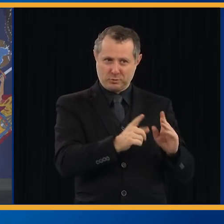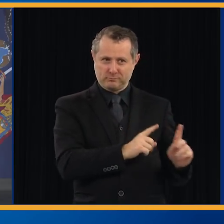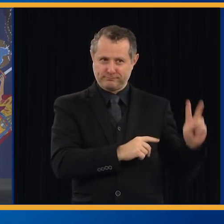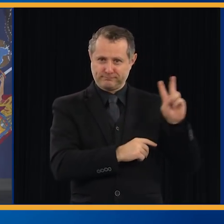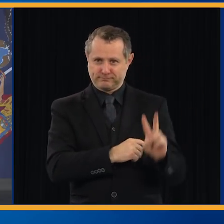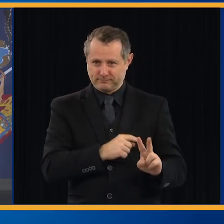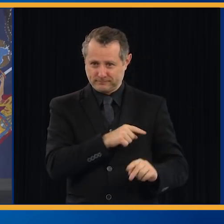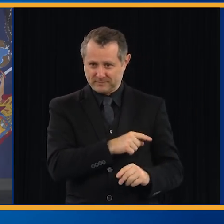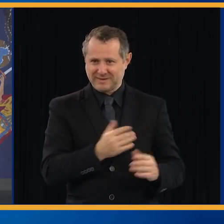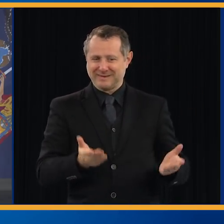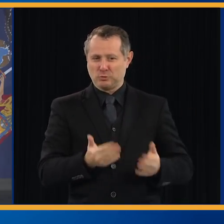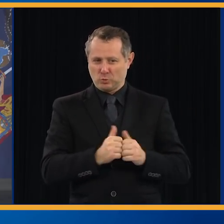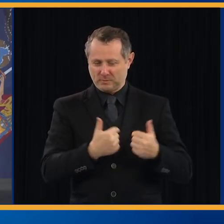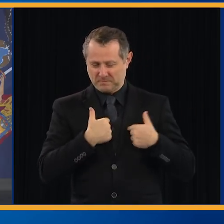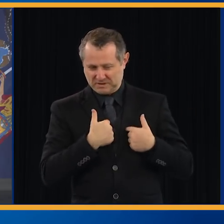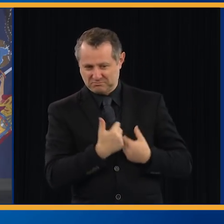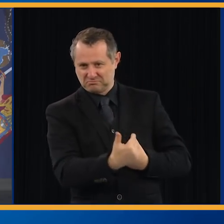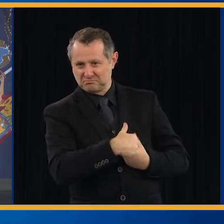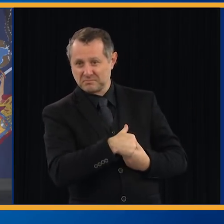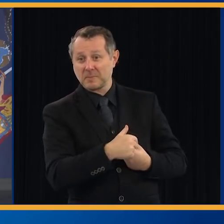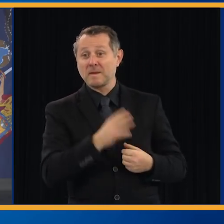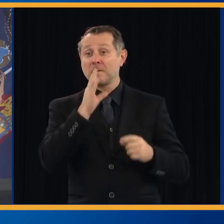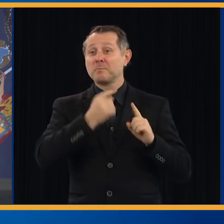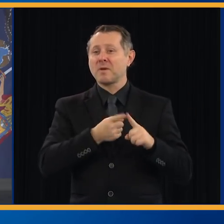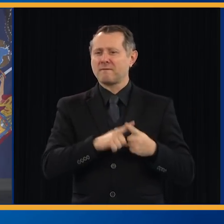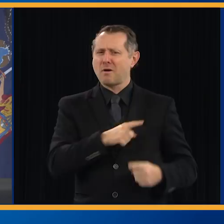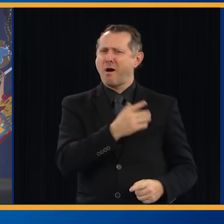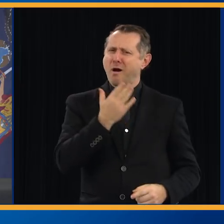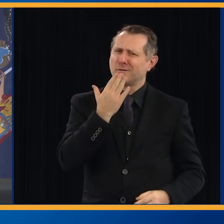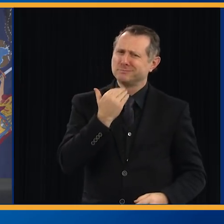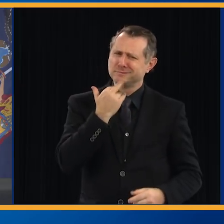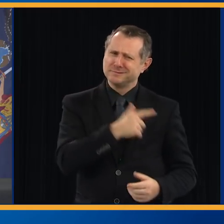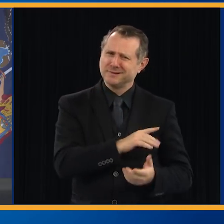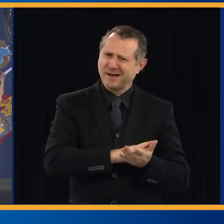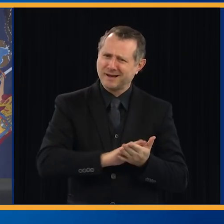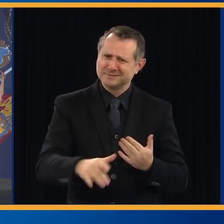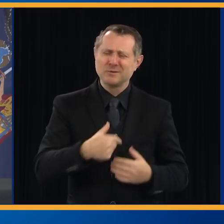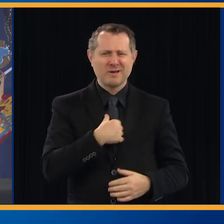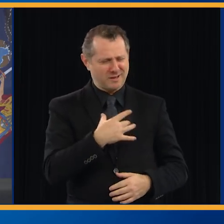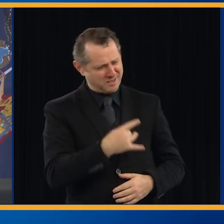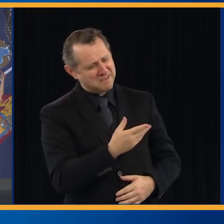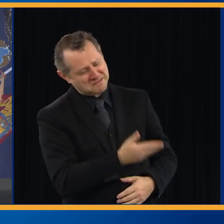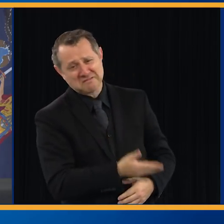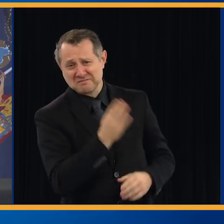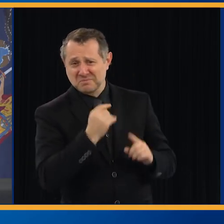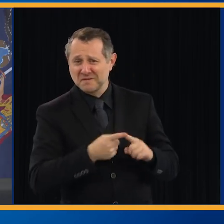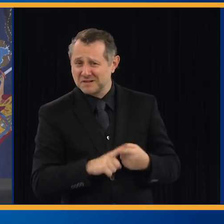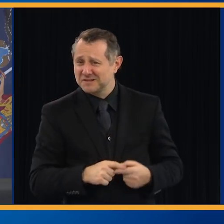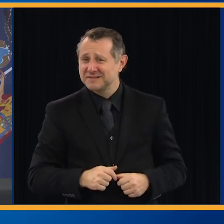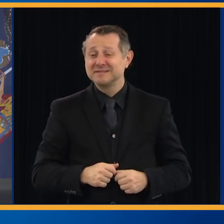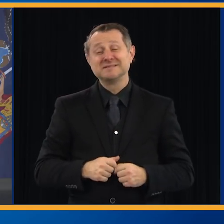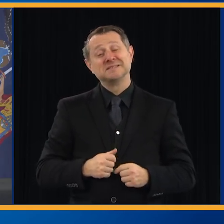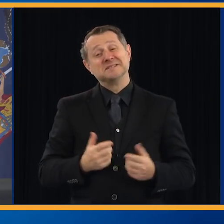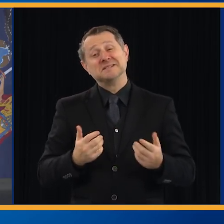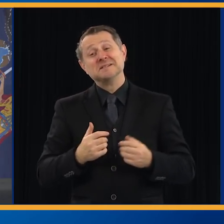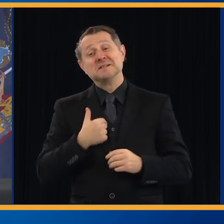here. The boyfriend is very nice, and we like the boyfriend. Advice to